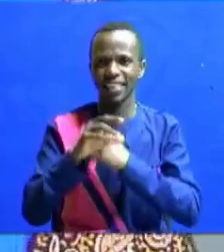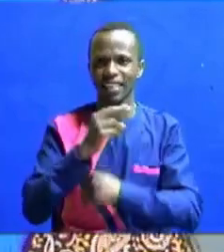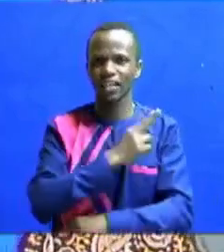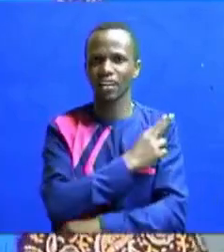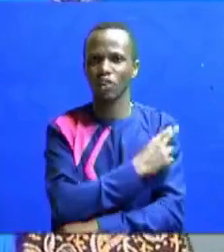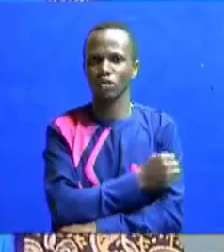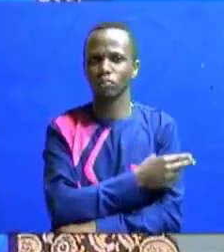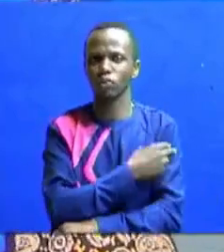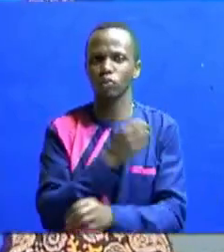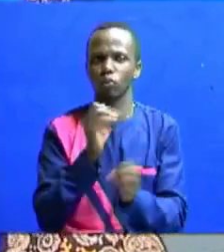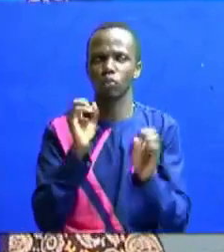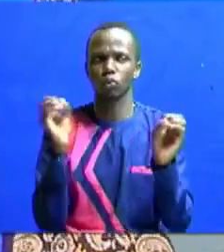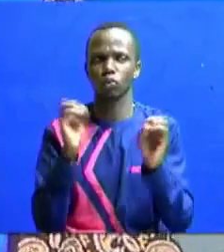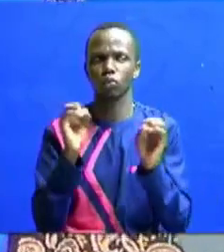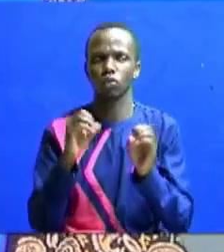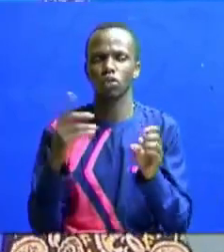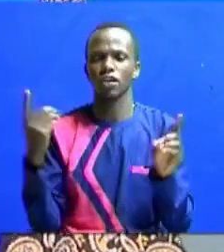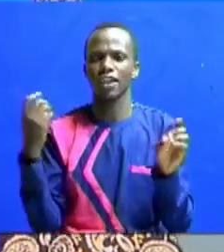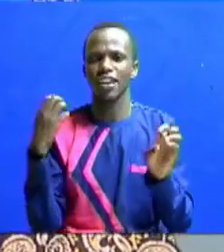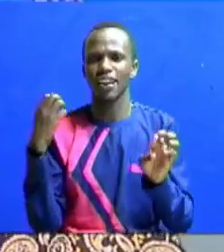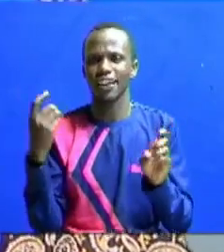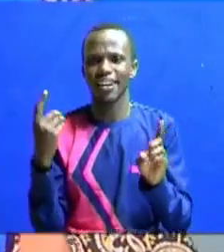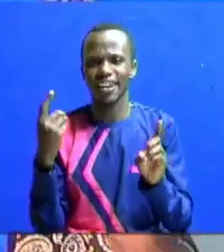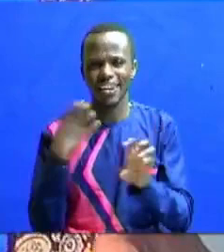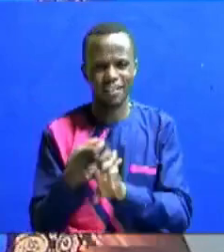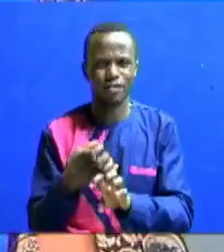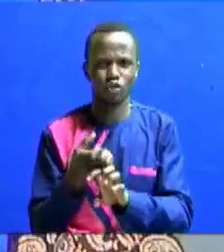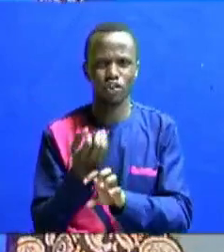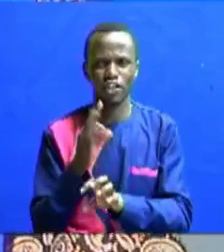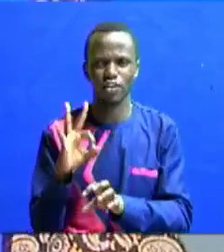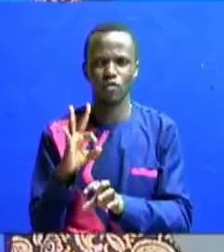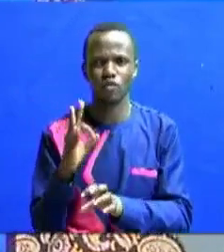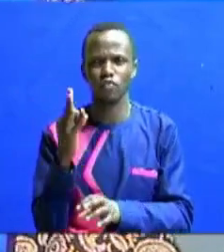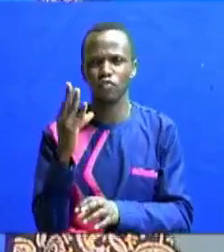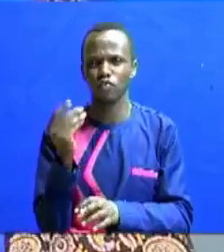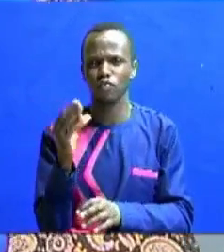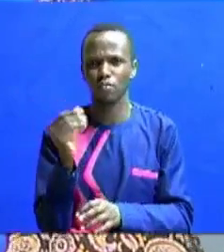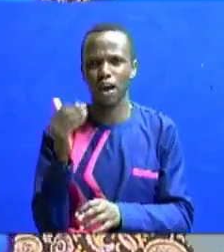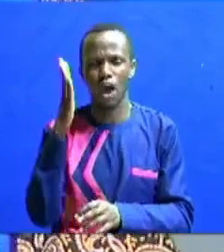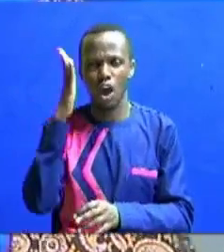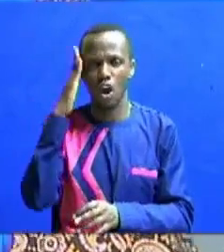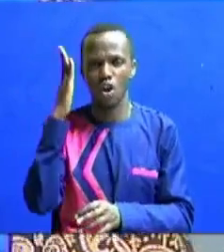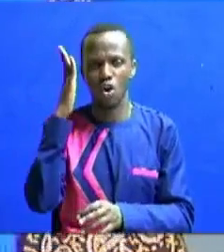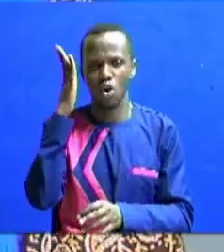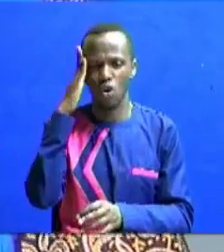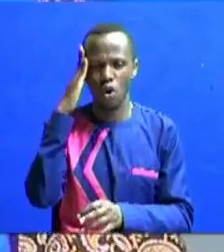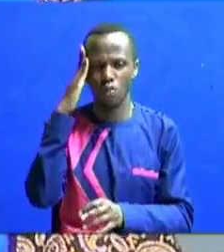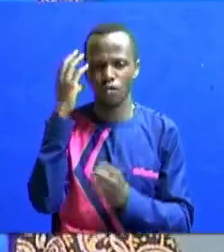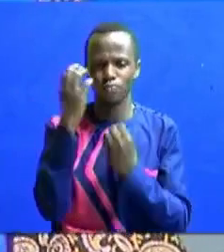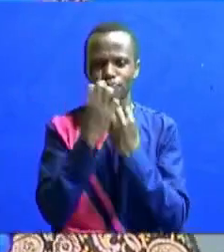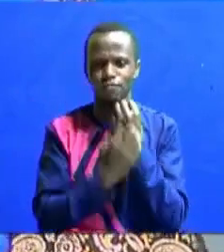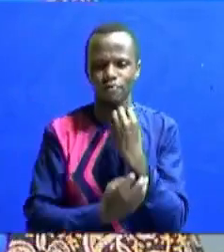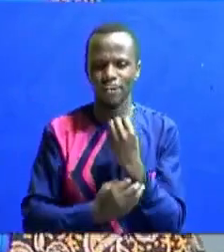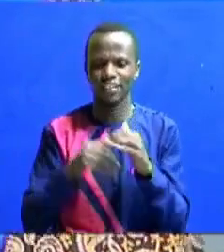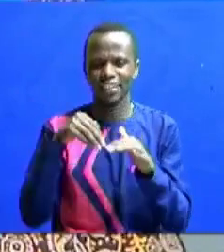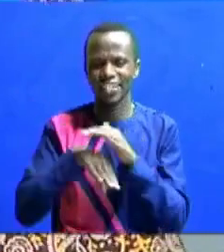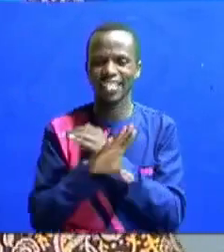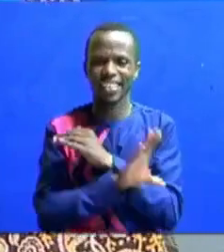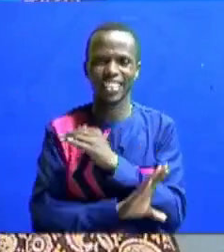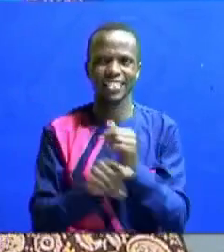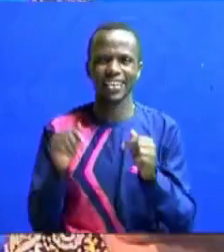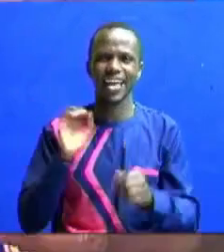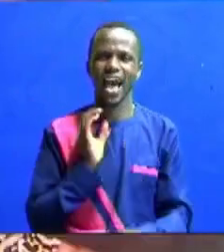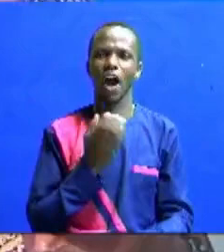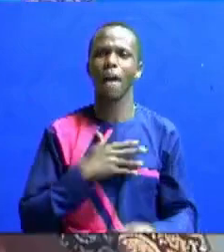some difficulties like money. We know we are in a country where poverty is on the rise, and many